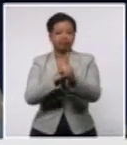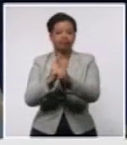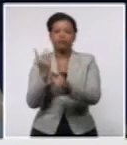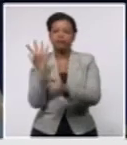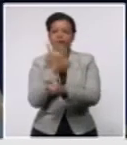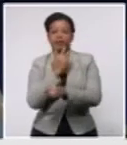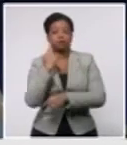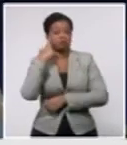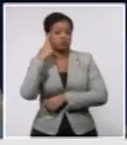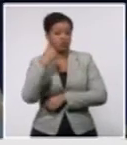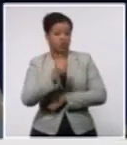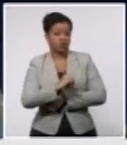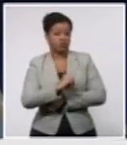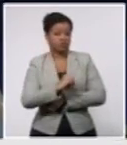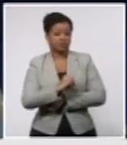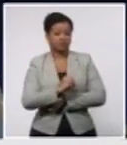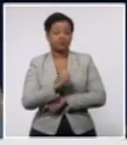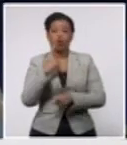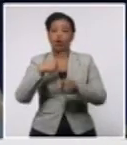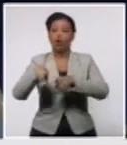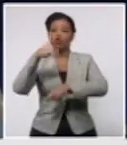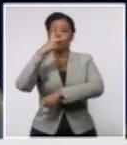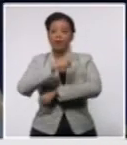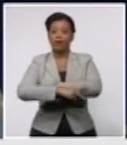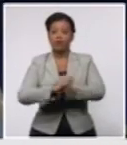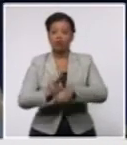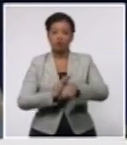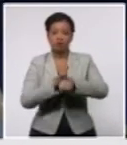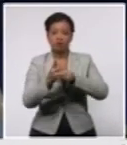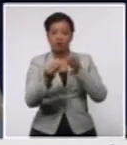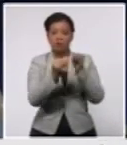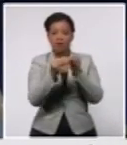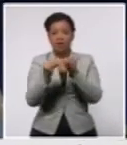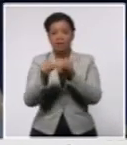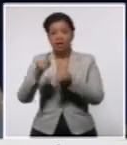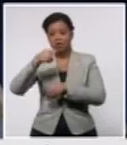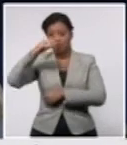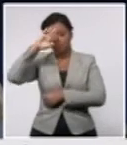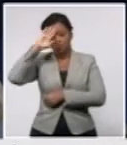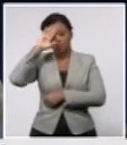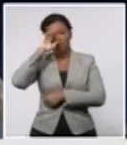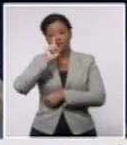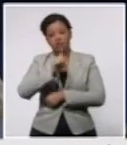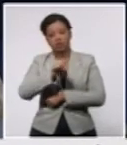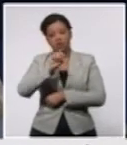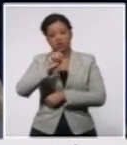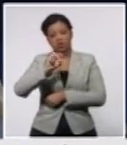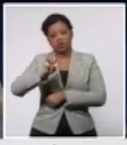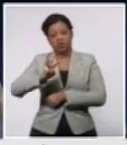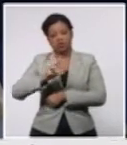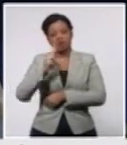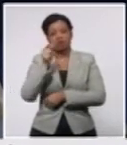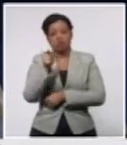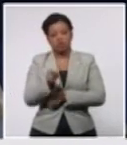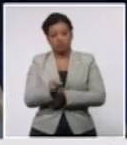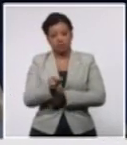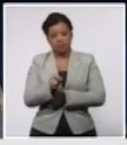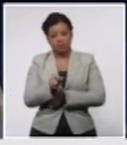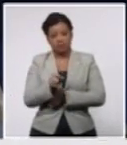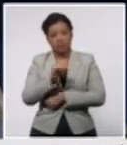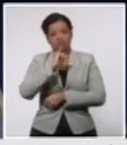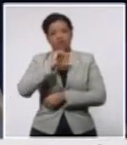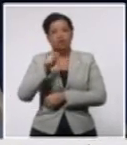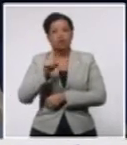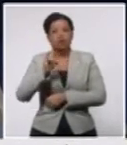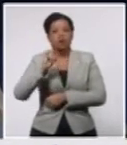We have the 109 patients during all the pandemic whose source of infection has not been determined, and with source